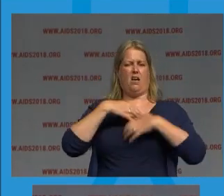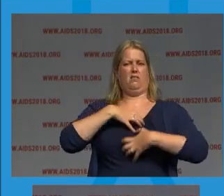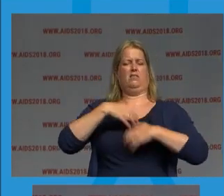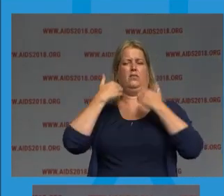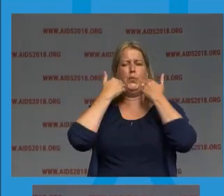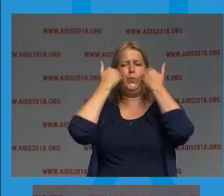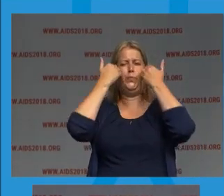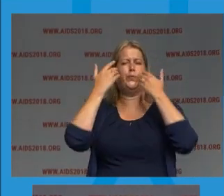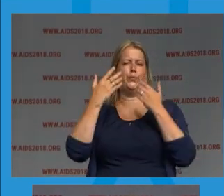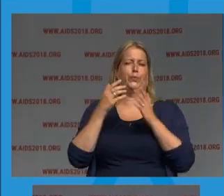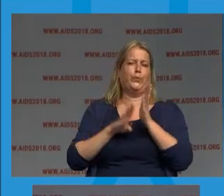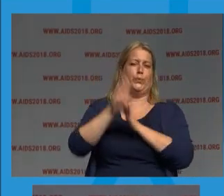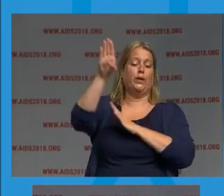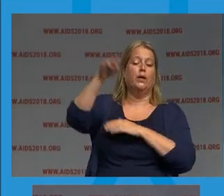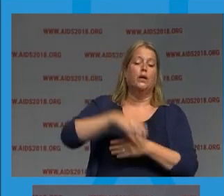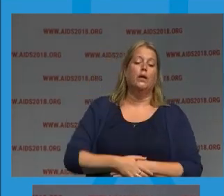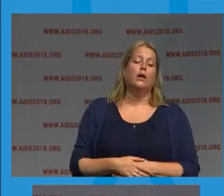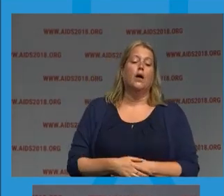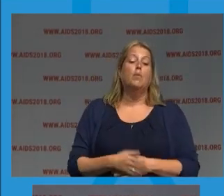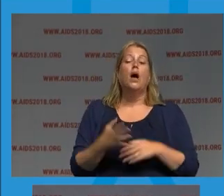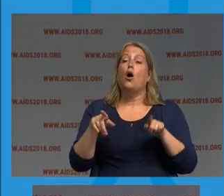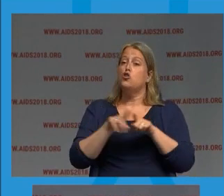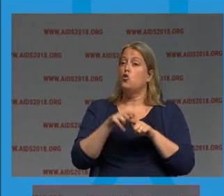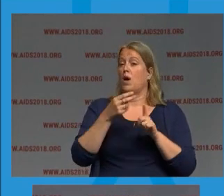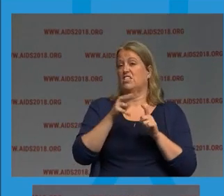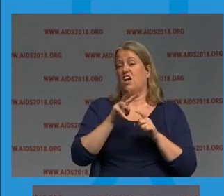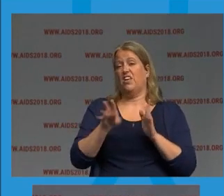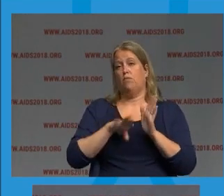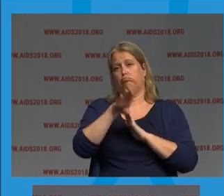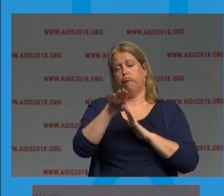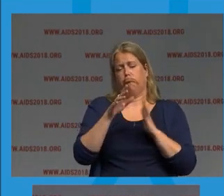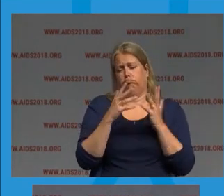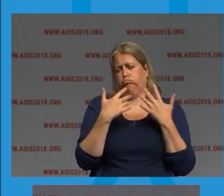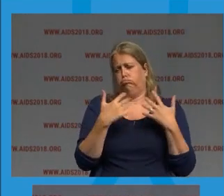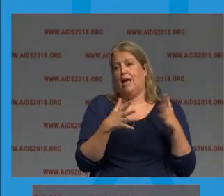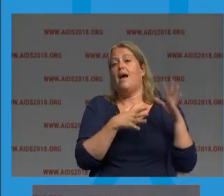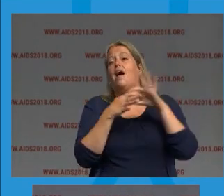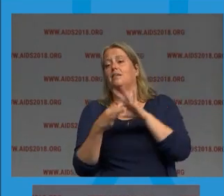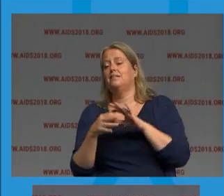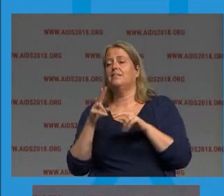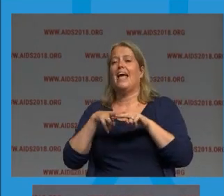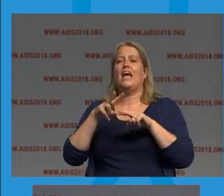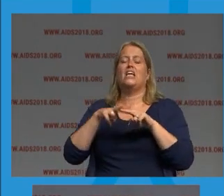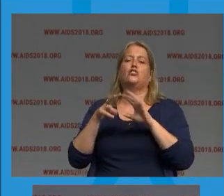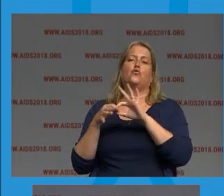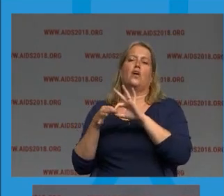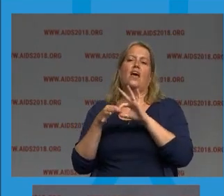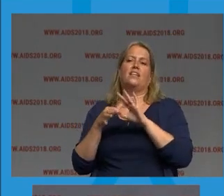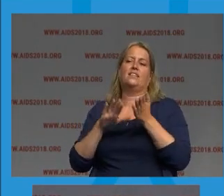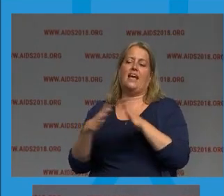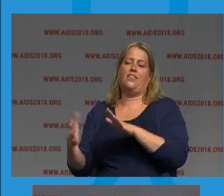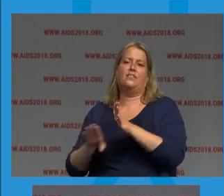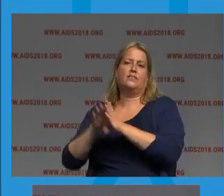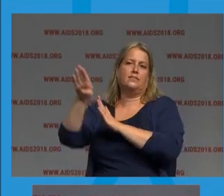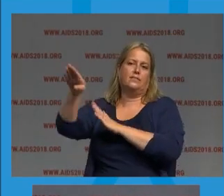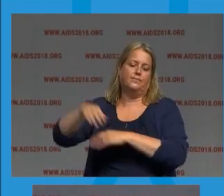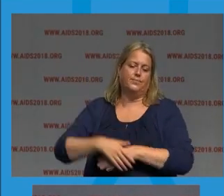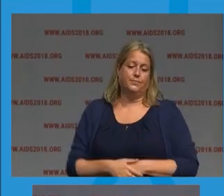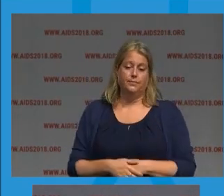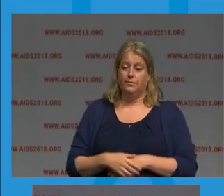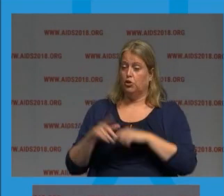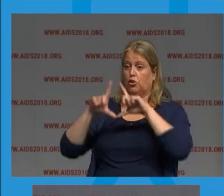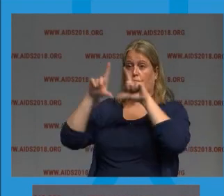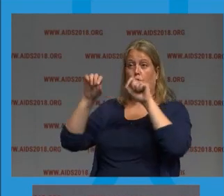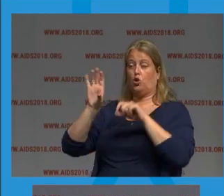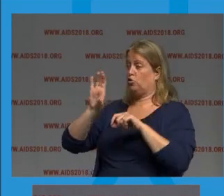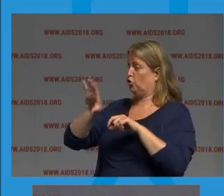things, we also see it play out in the HIV epidemic with a significant increase in AIDS-related deaths. And on the side, you see photos here